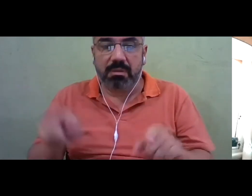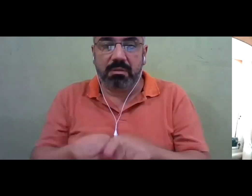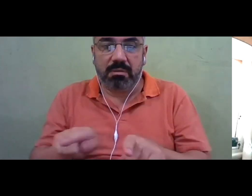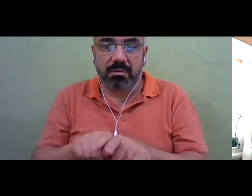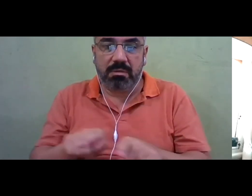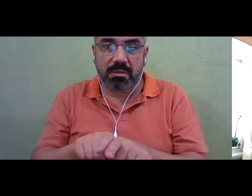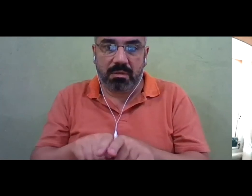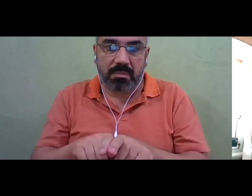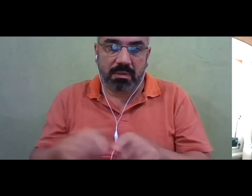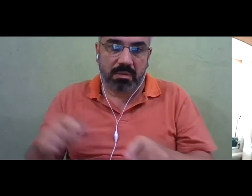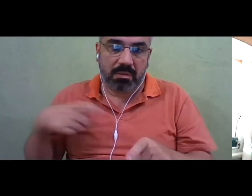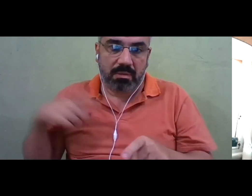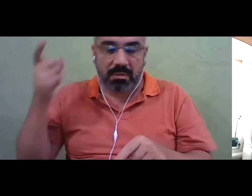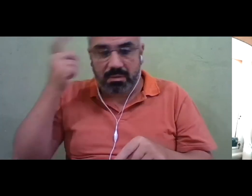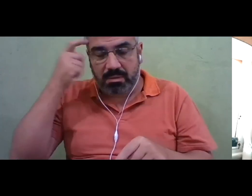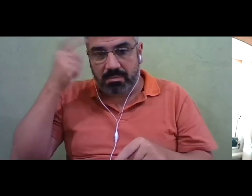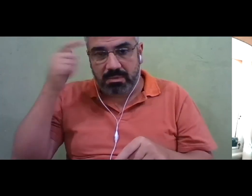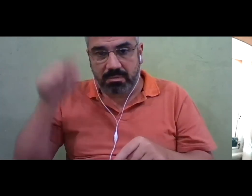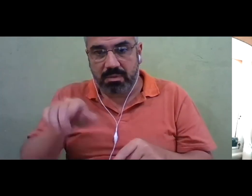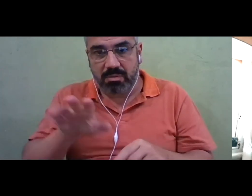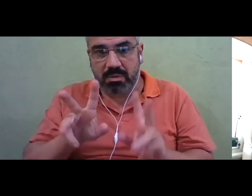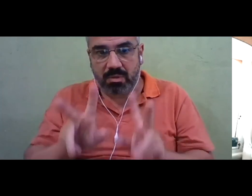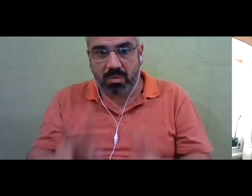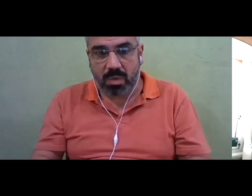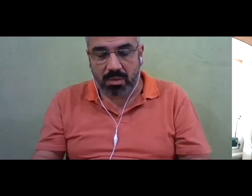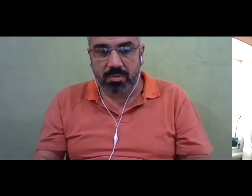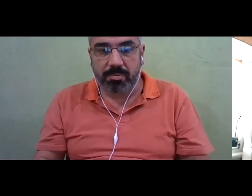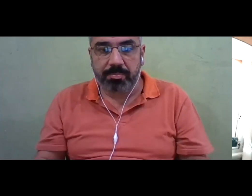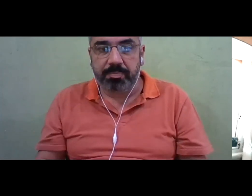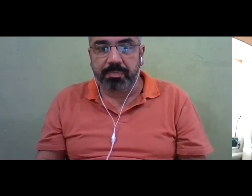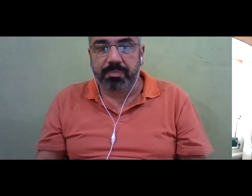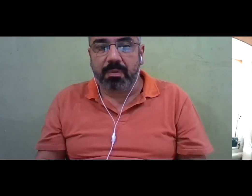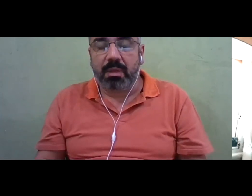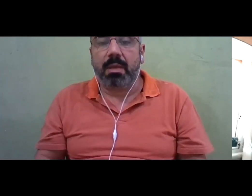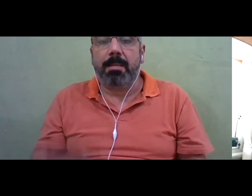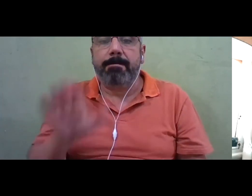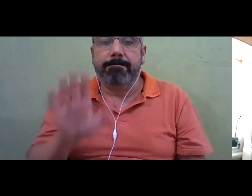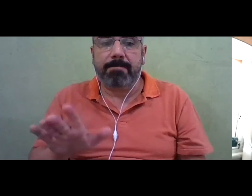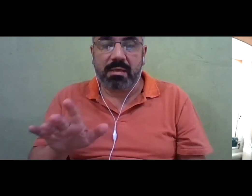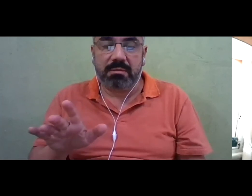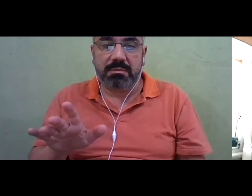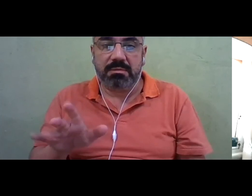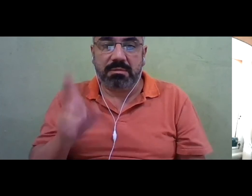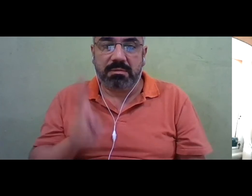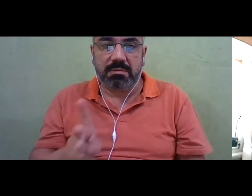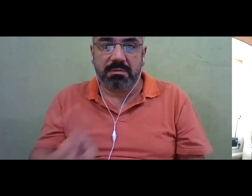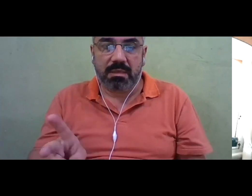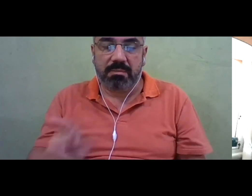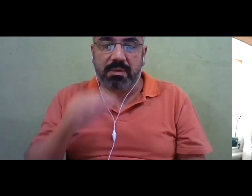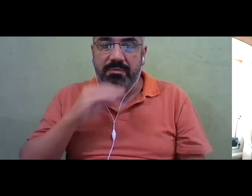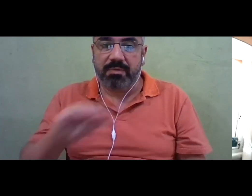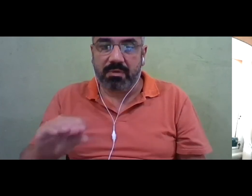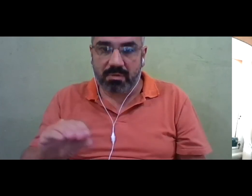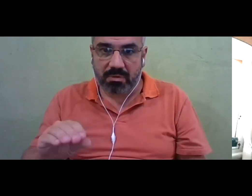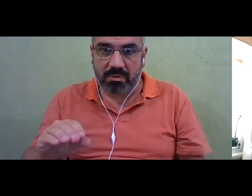different interpretations, understanding of the unit of analysis. So that's why I went back to Vygotsky, and he only has